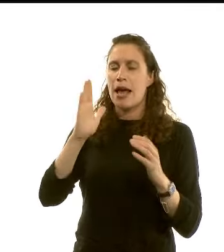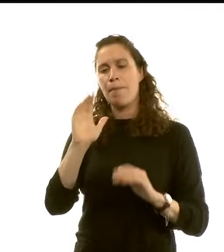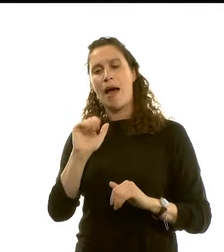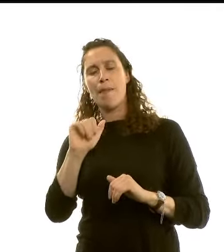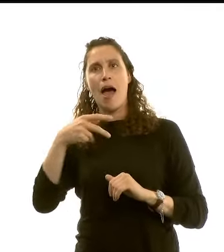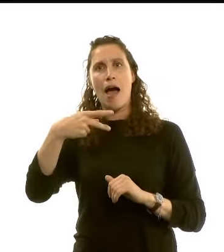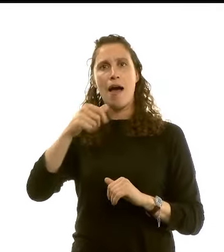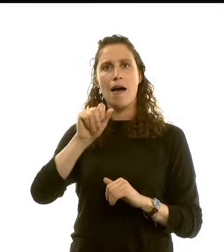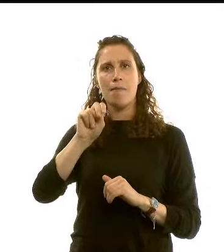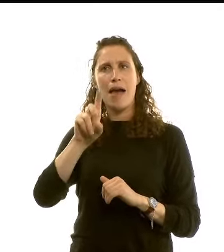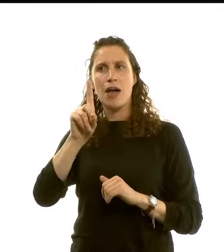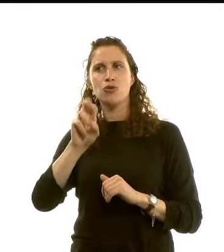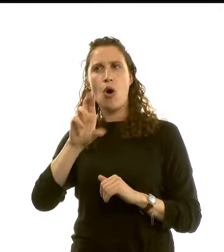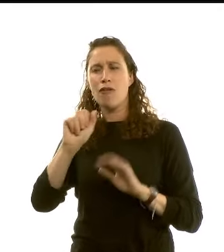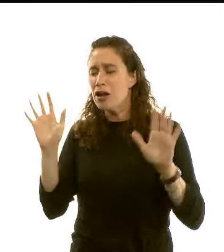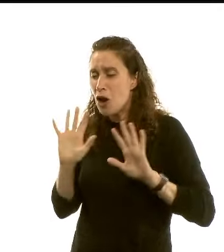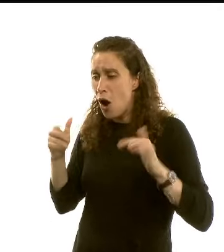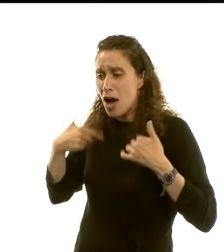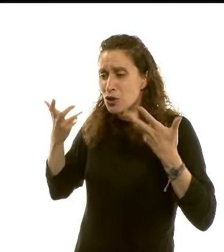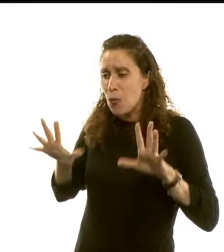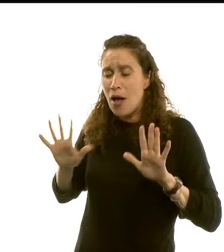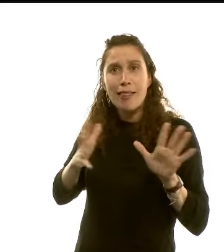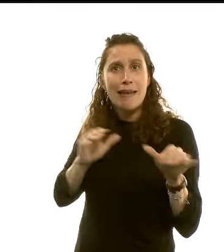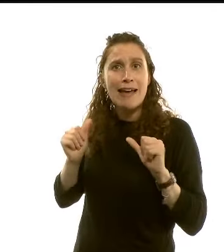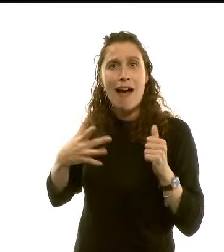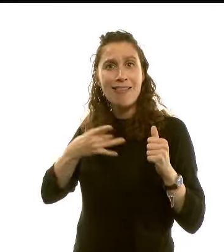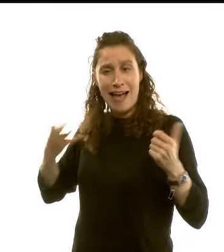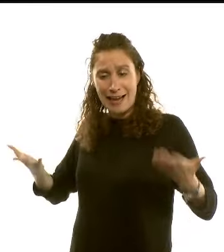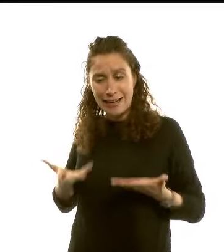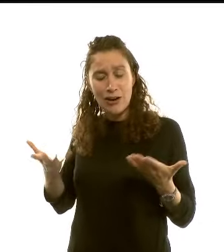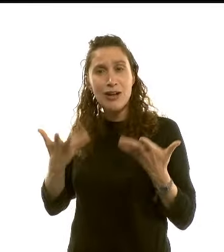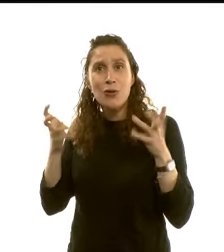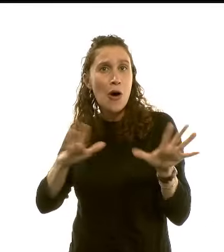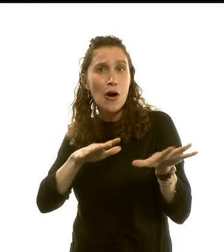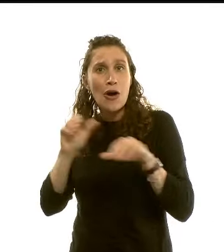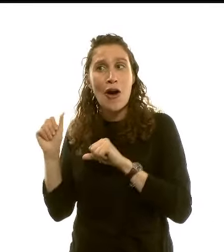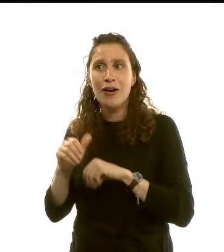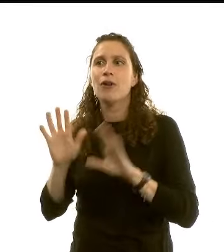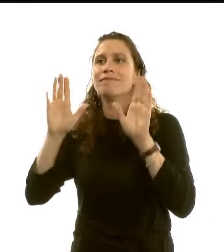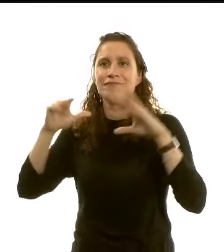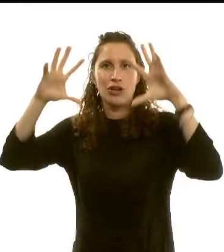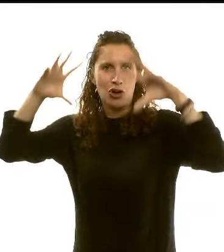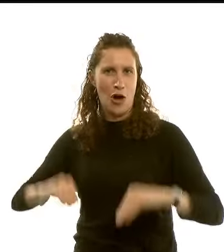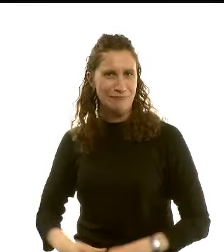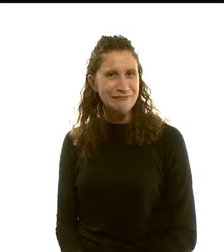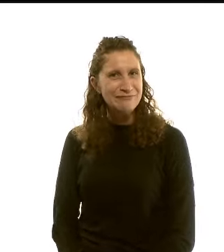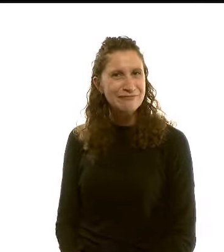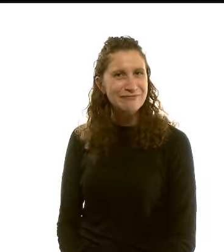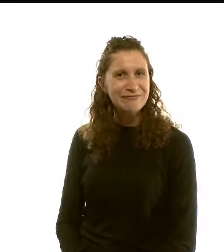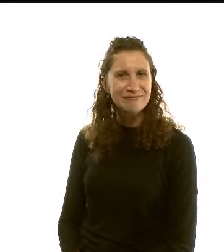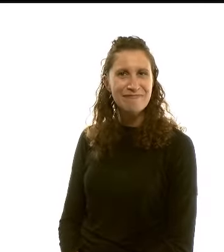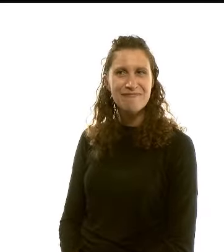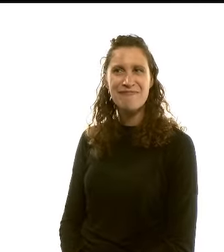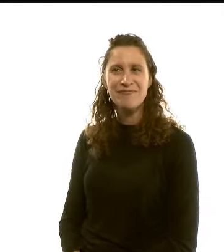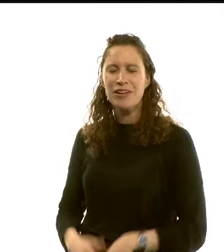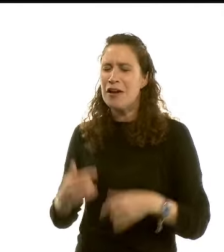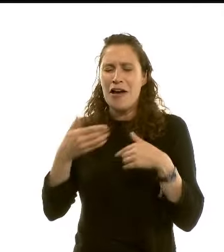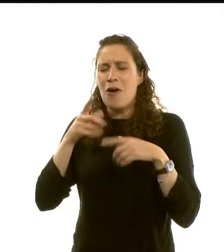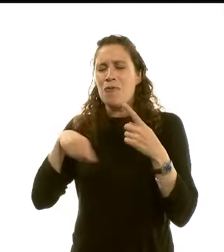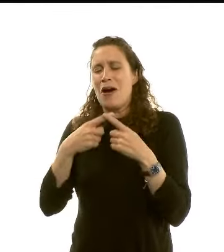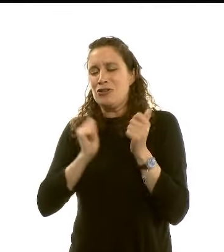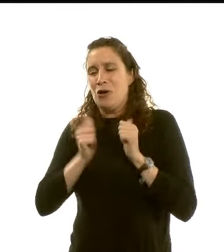now. No, I don't want to leave. No, please, I like it here. We have to. There we go. It's gone. That's it. It's okay. We'll come back after the show. Don't you